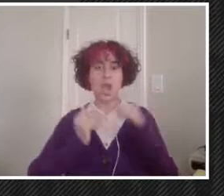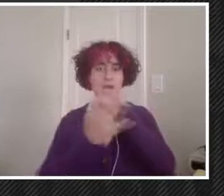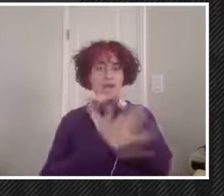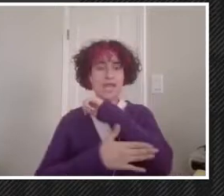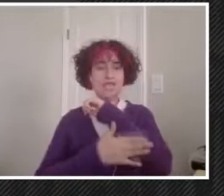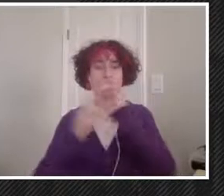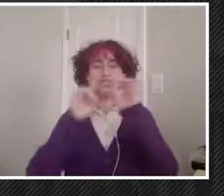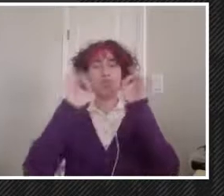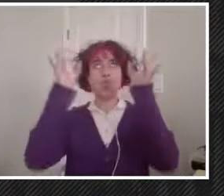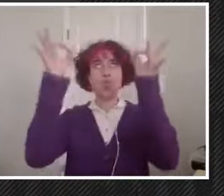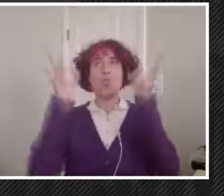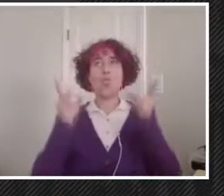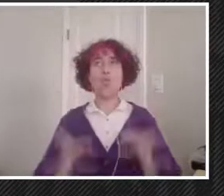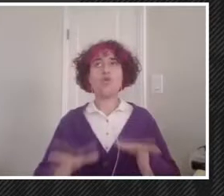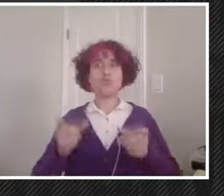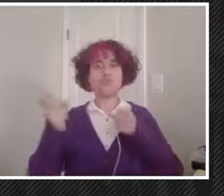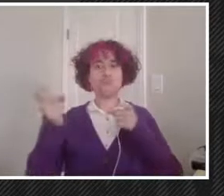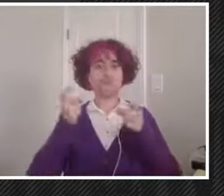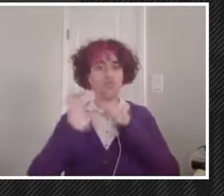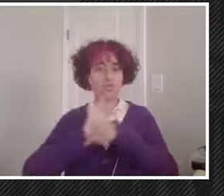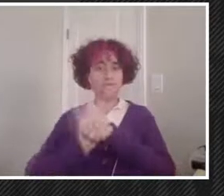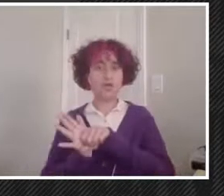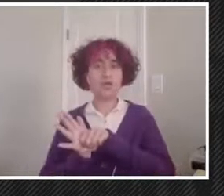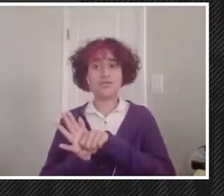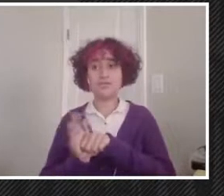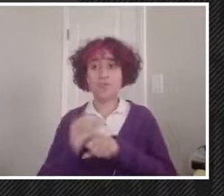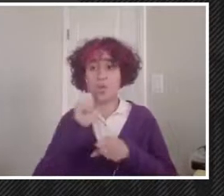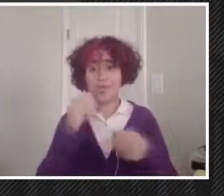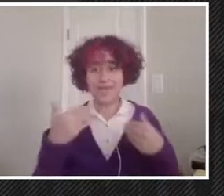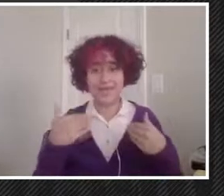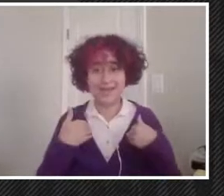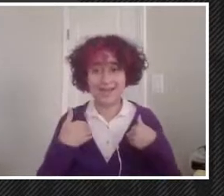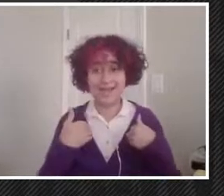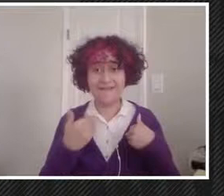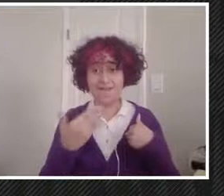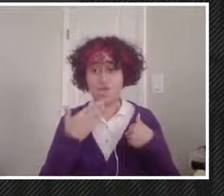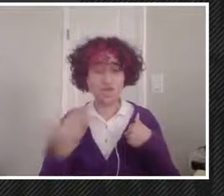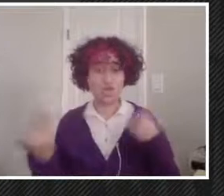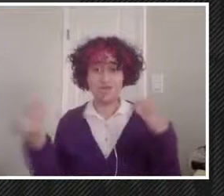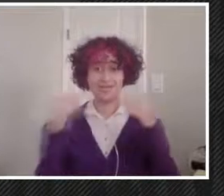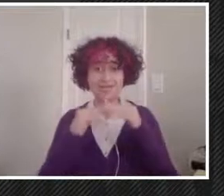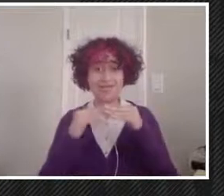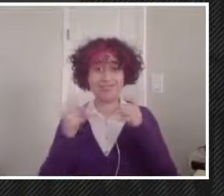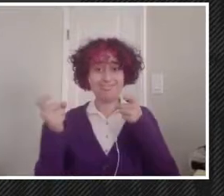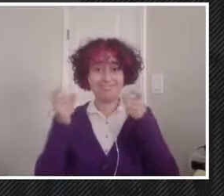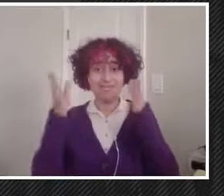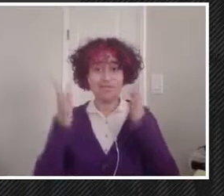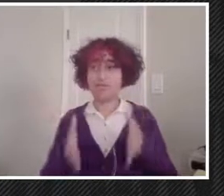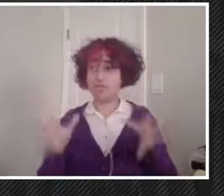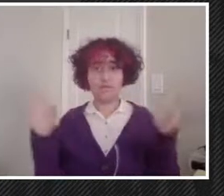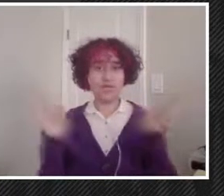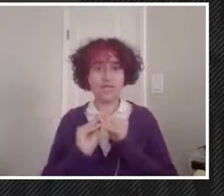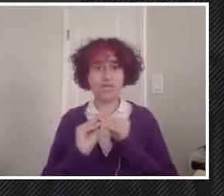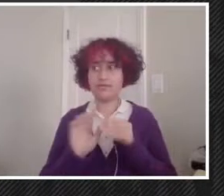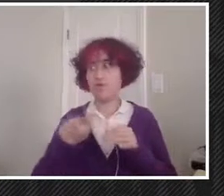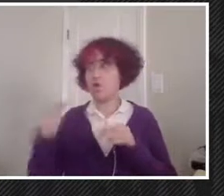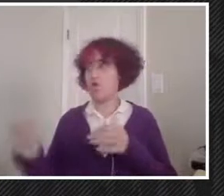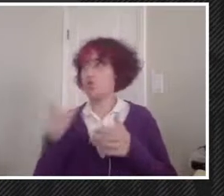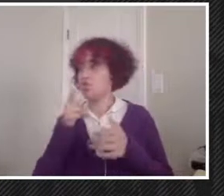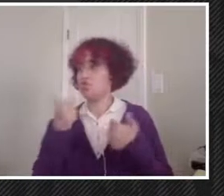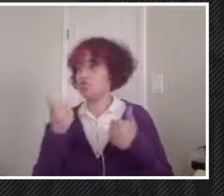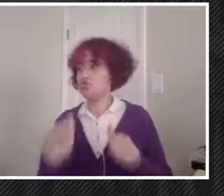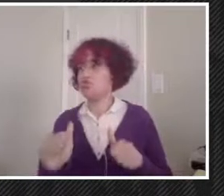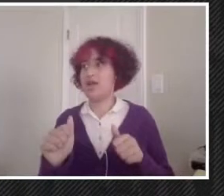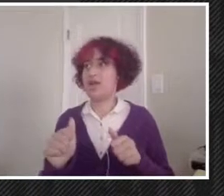like you said before. We didn't have competent leadership altogether. And there were others who were trying to push forth